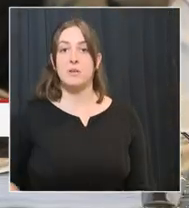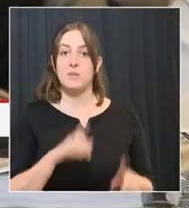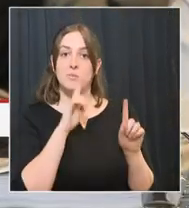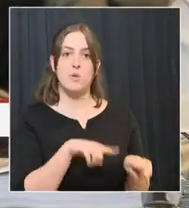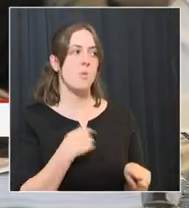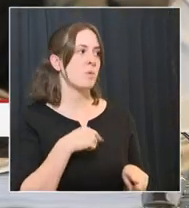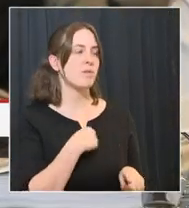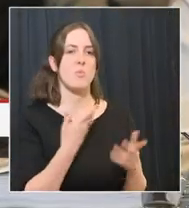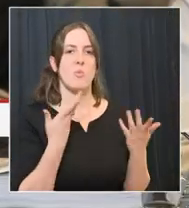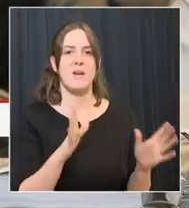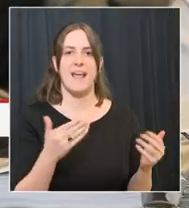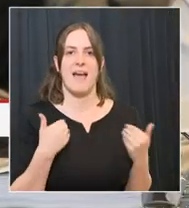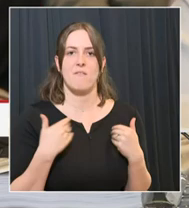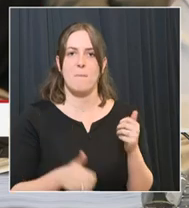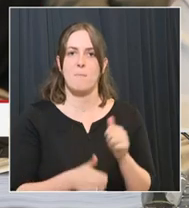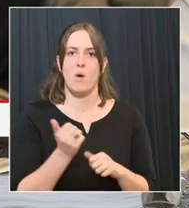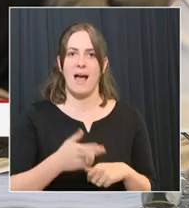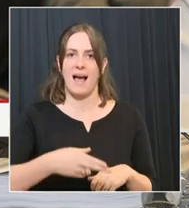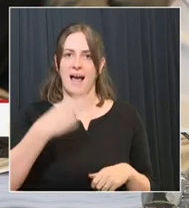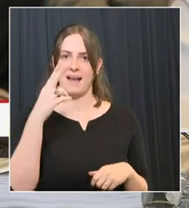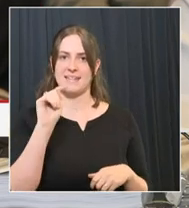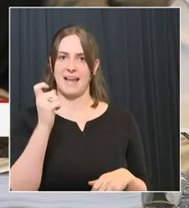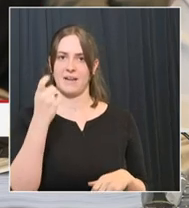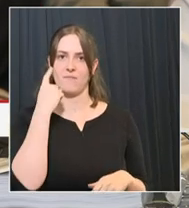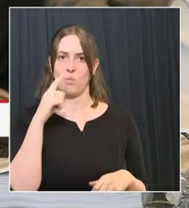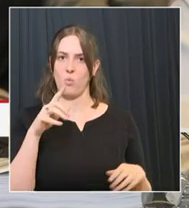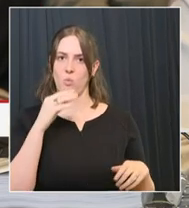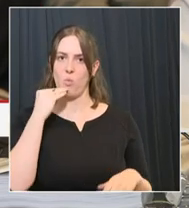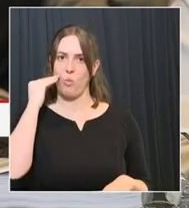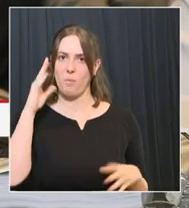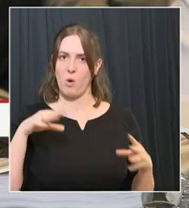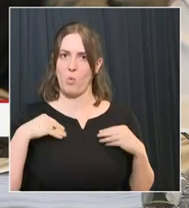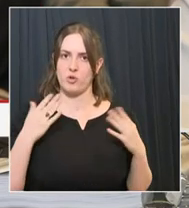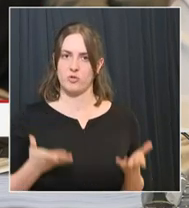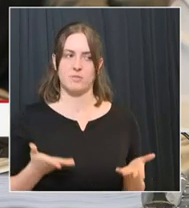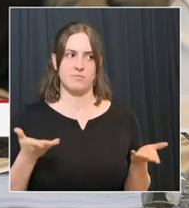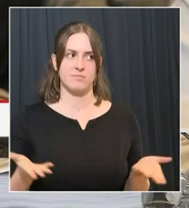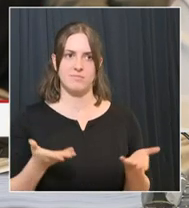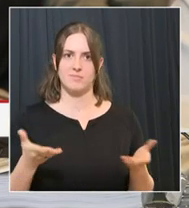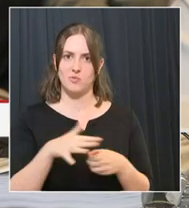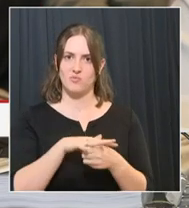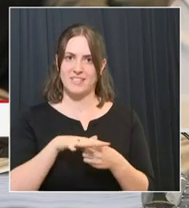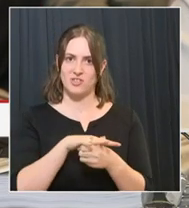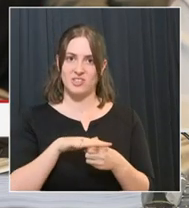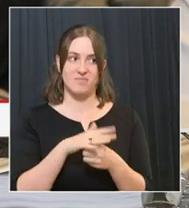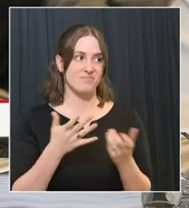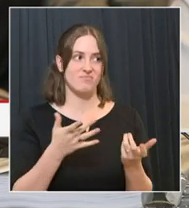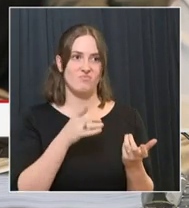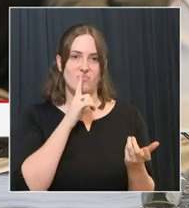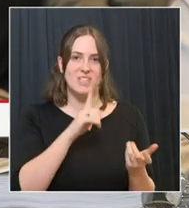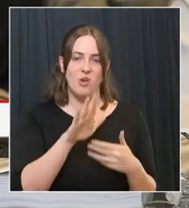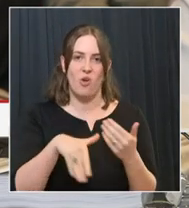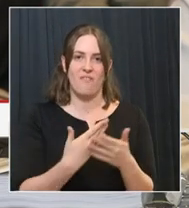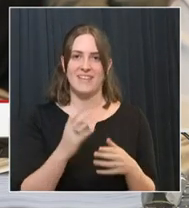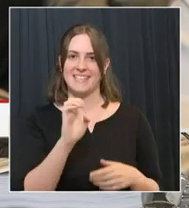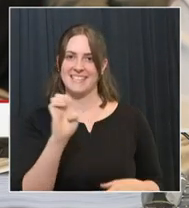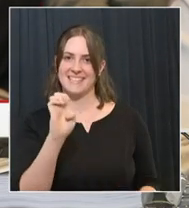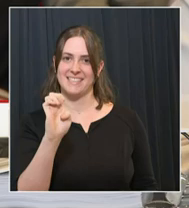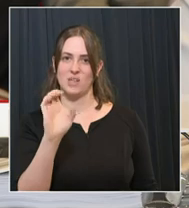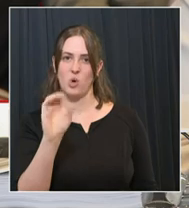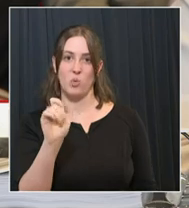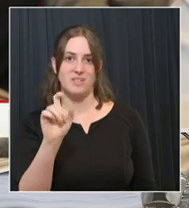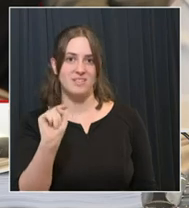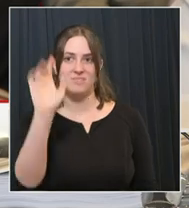earners in this region, and I dare say on the East Coast, we have among the